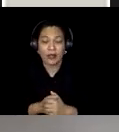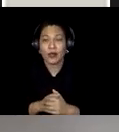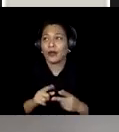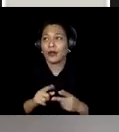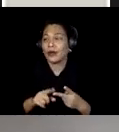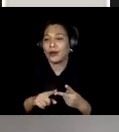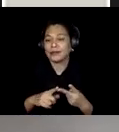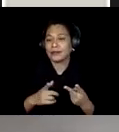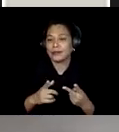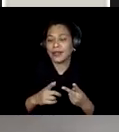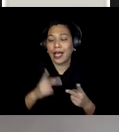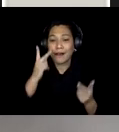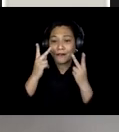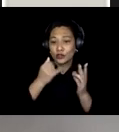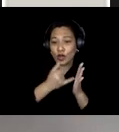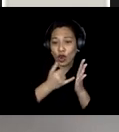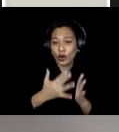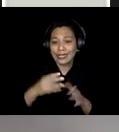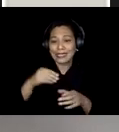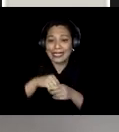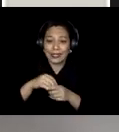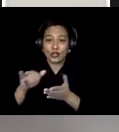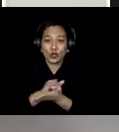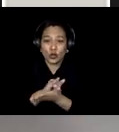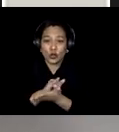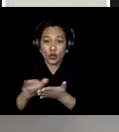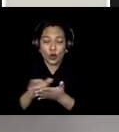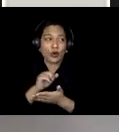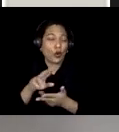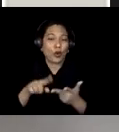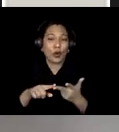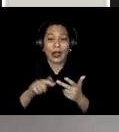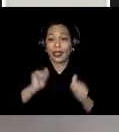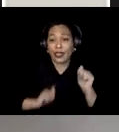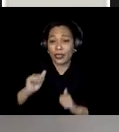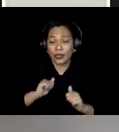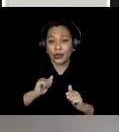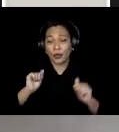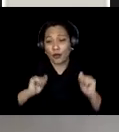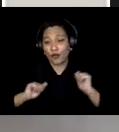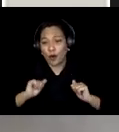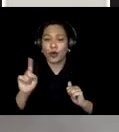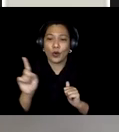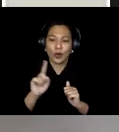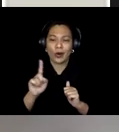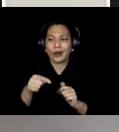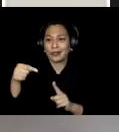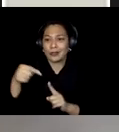like visual artists in New York or theater performances in a location,